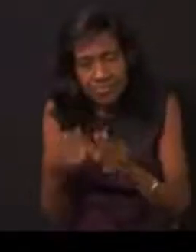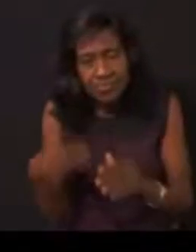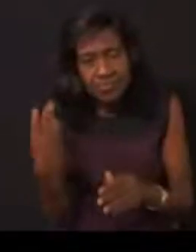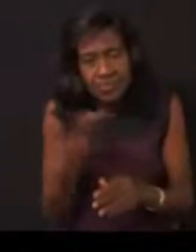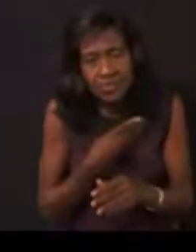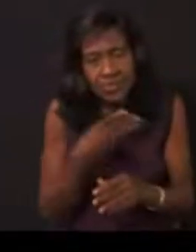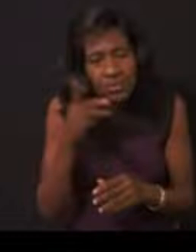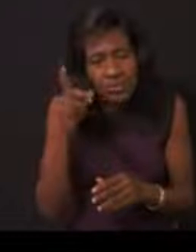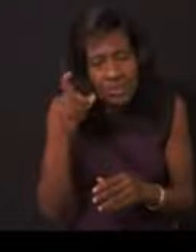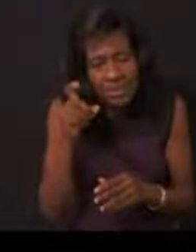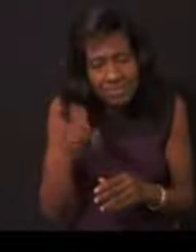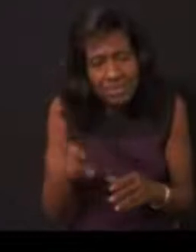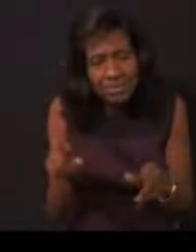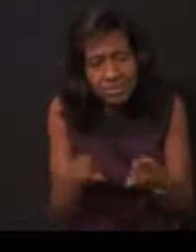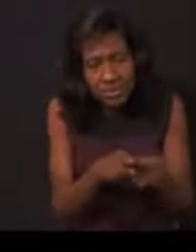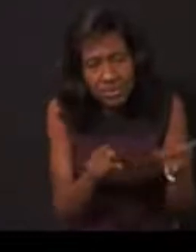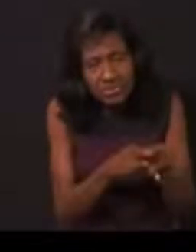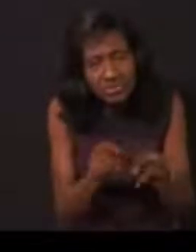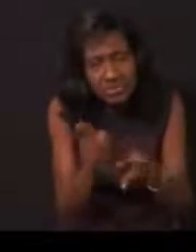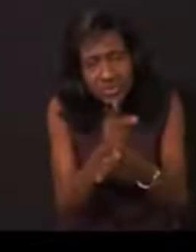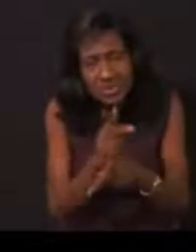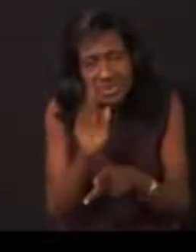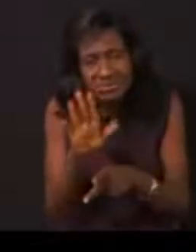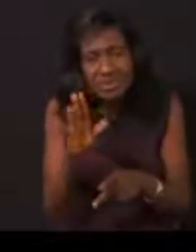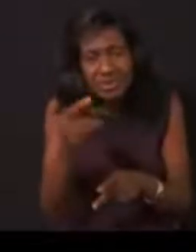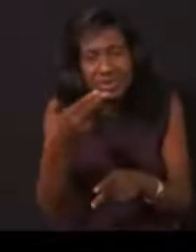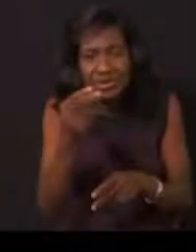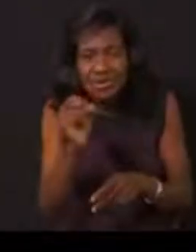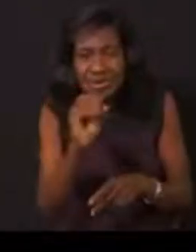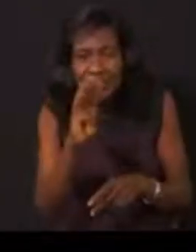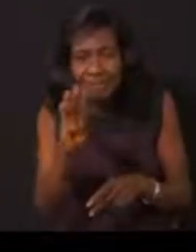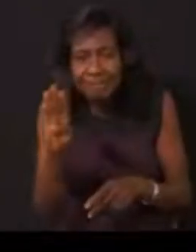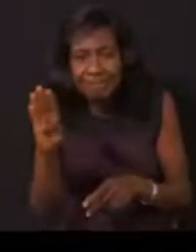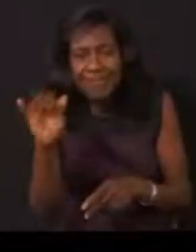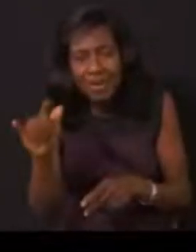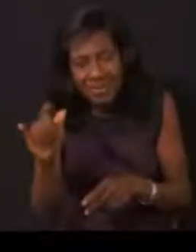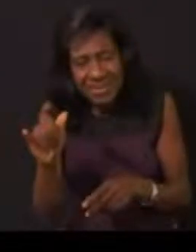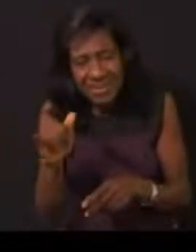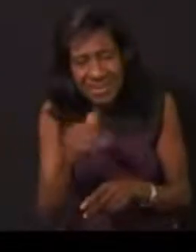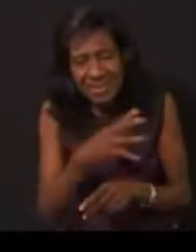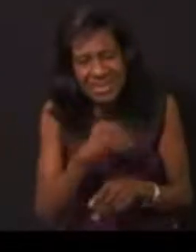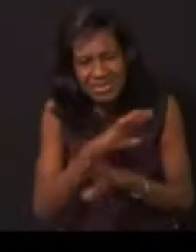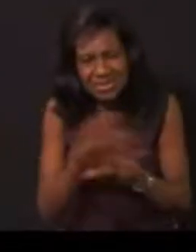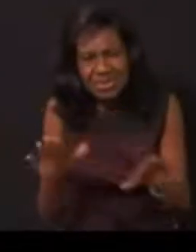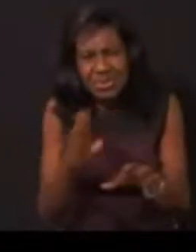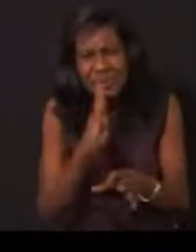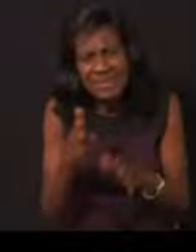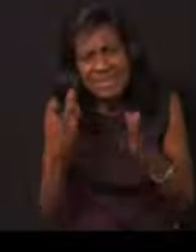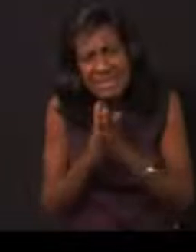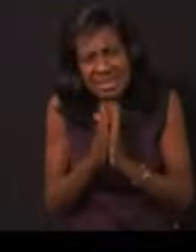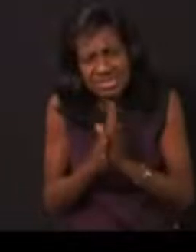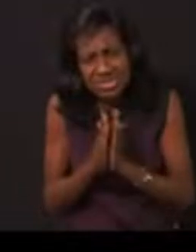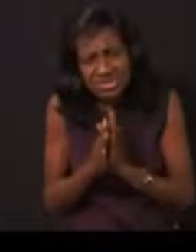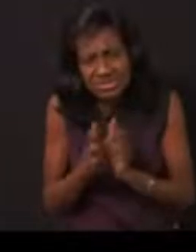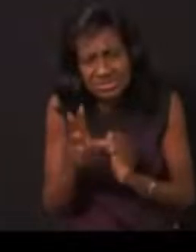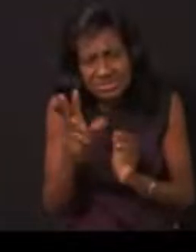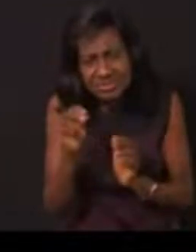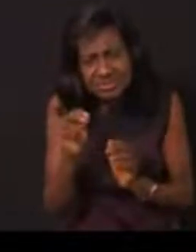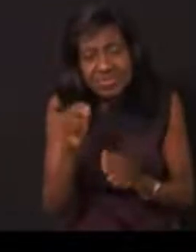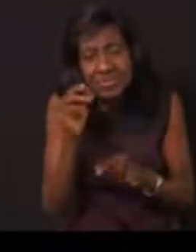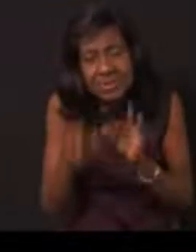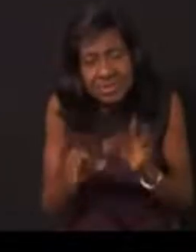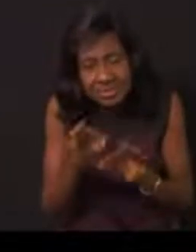on your hobbies and interests and keep anxiety and worry at bay. If you should test positive at